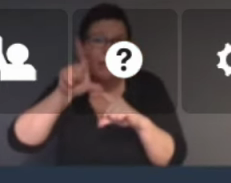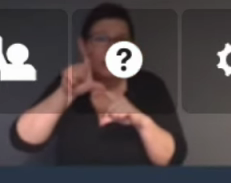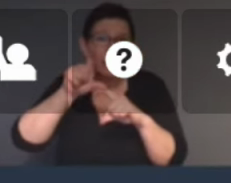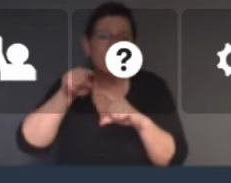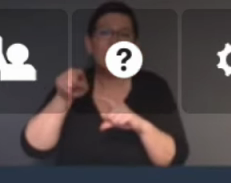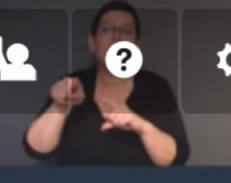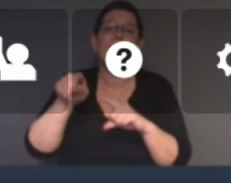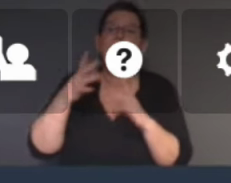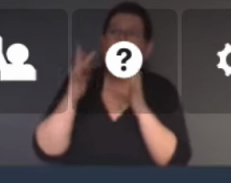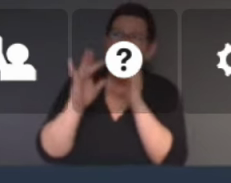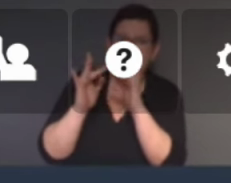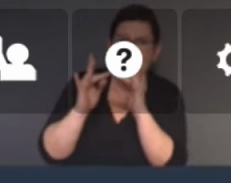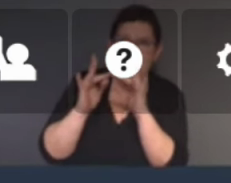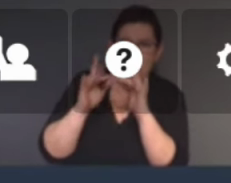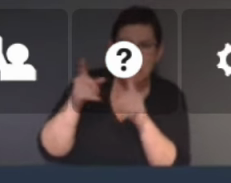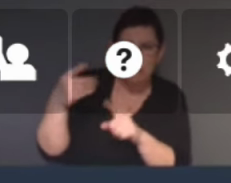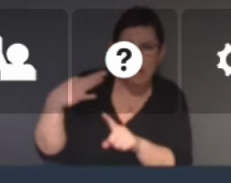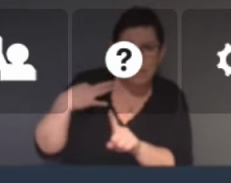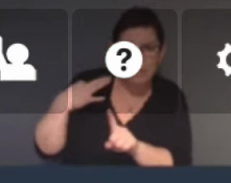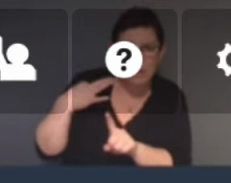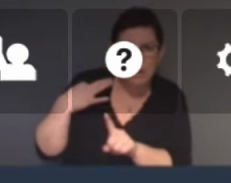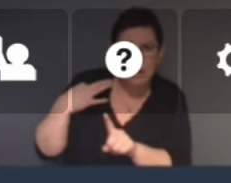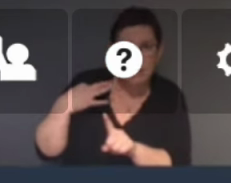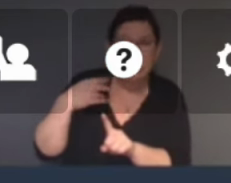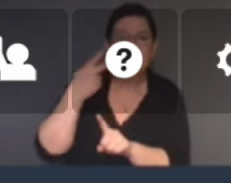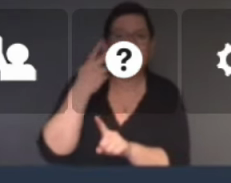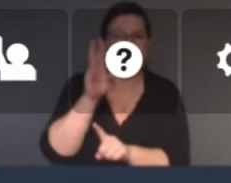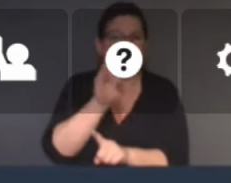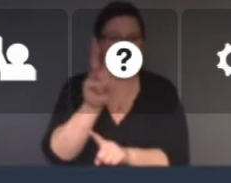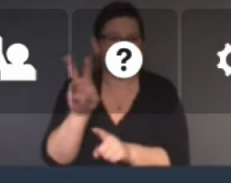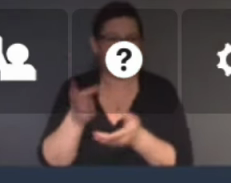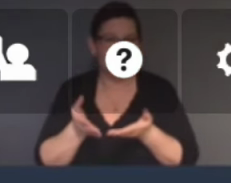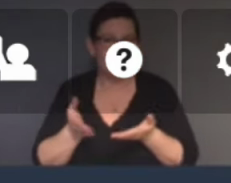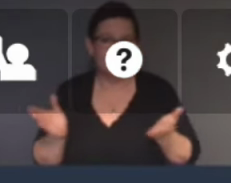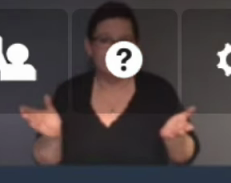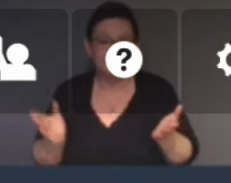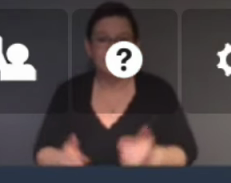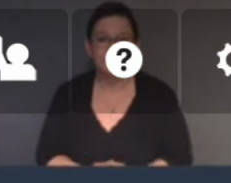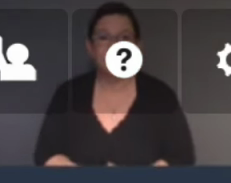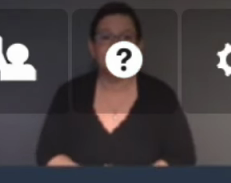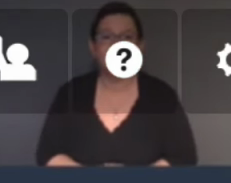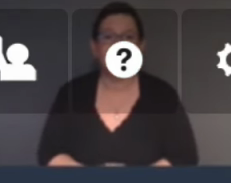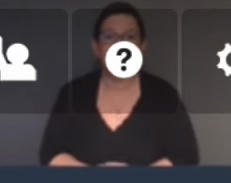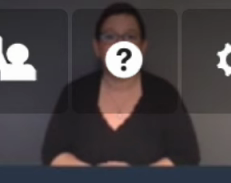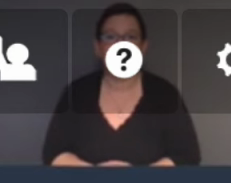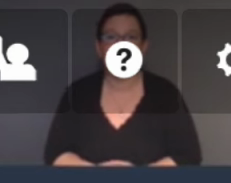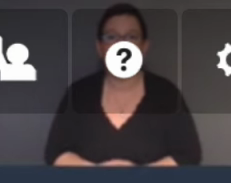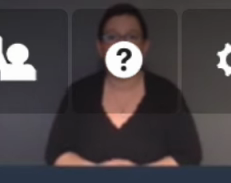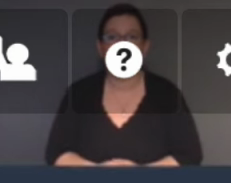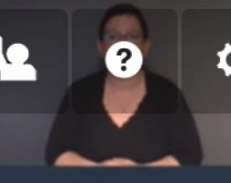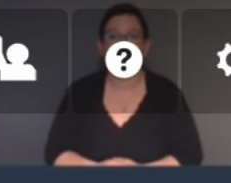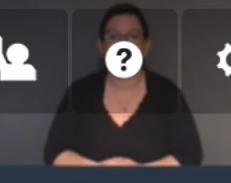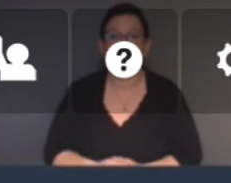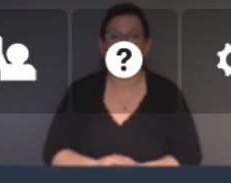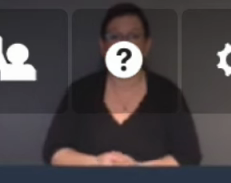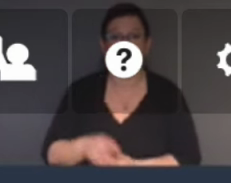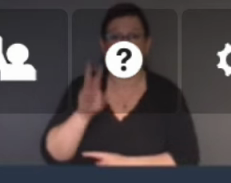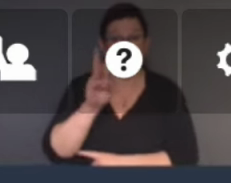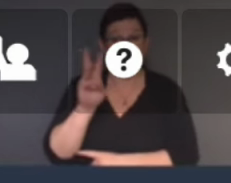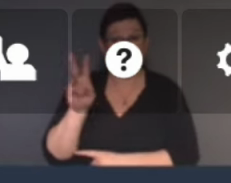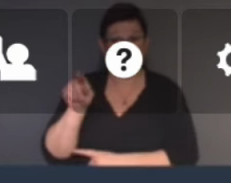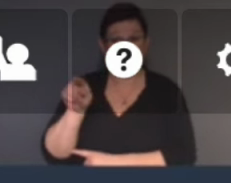This web page also has a handy calculator to help you estimate your adjusted family net income and